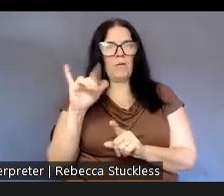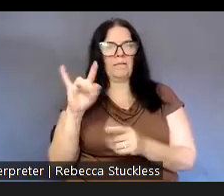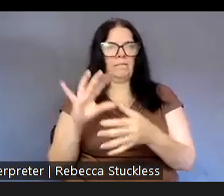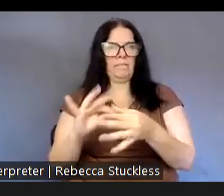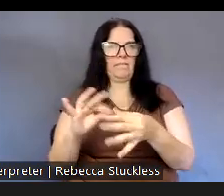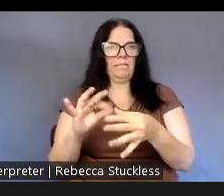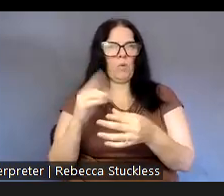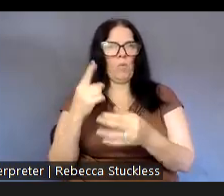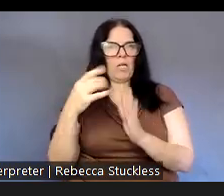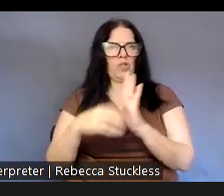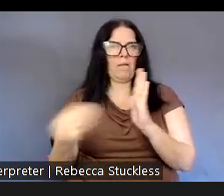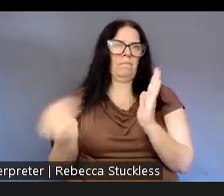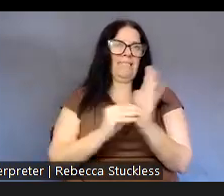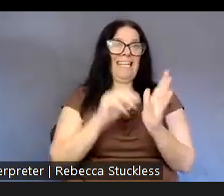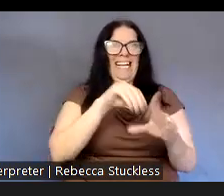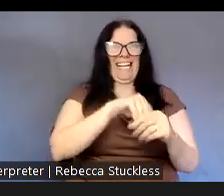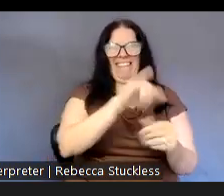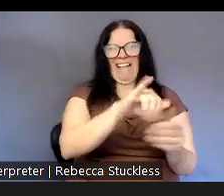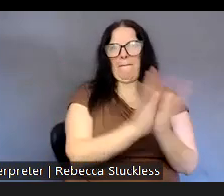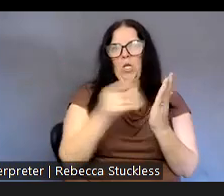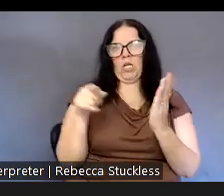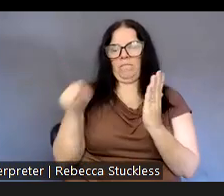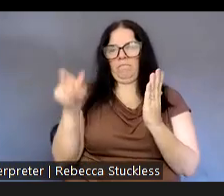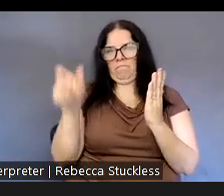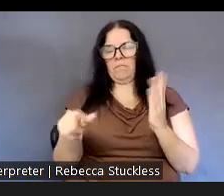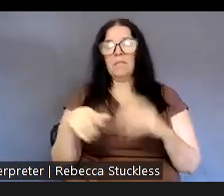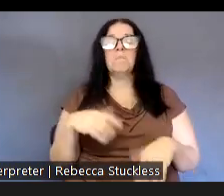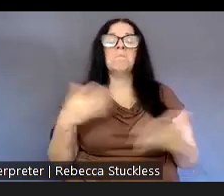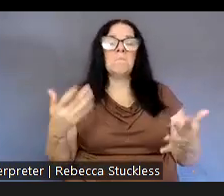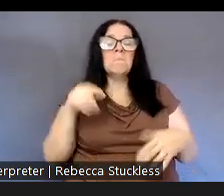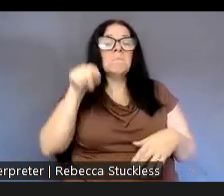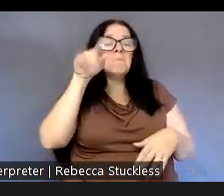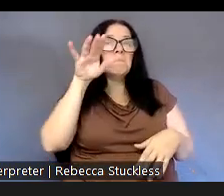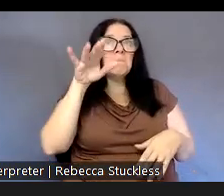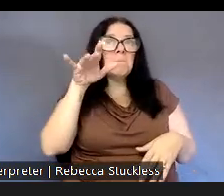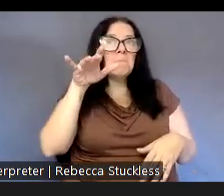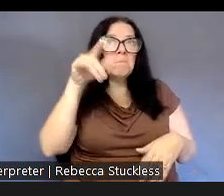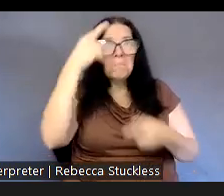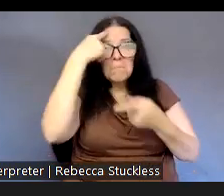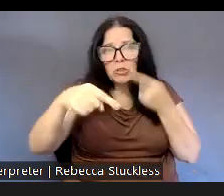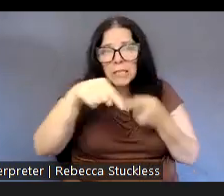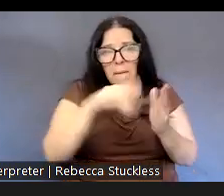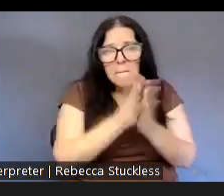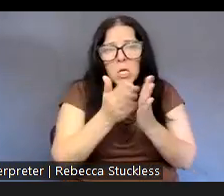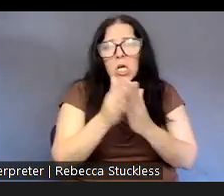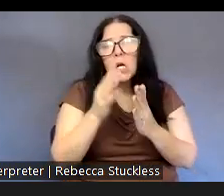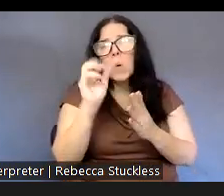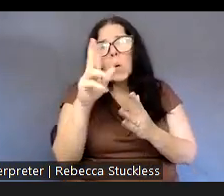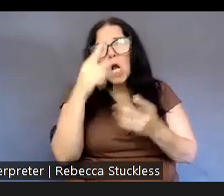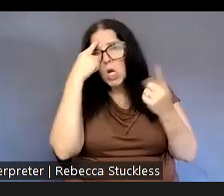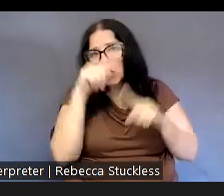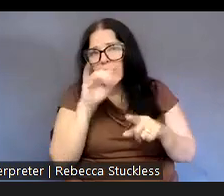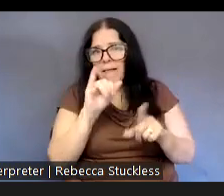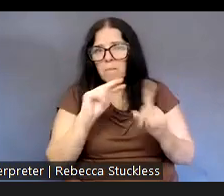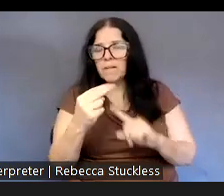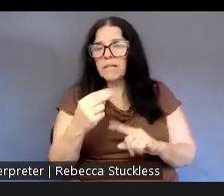you agree with the perspectives presented in this book or not, this is a book that I do wish